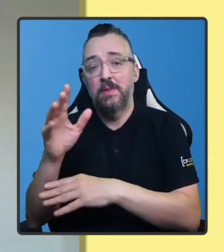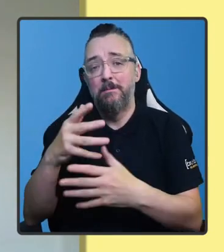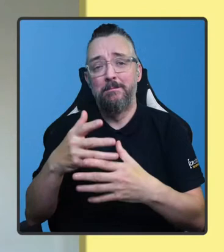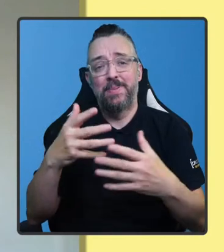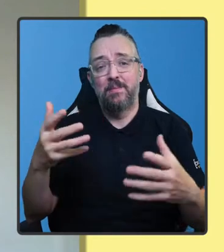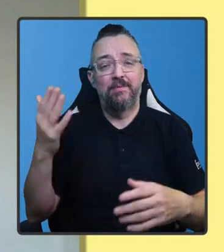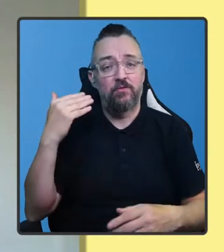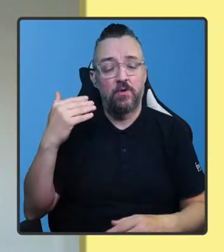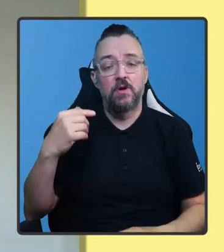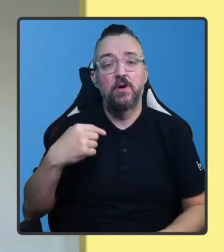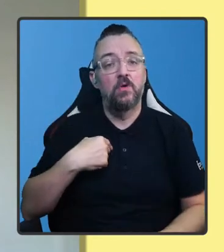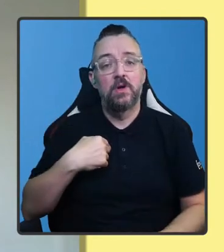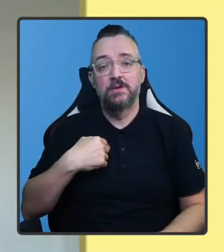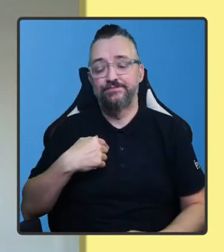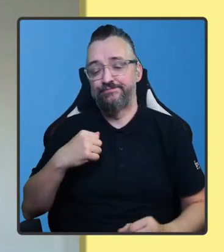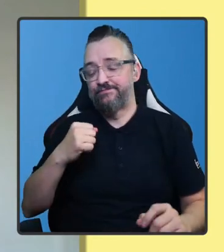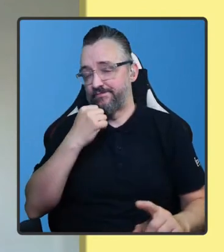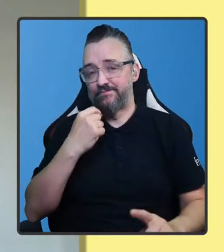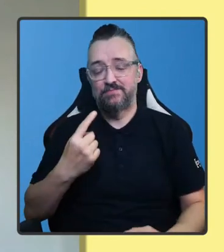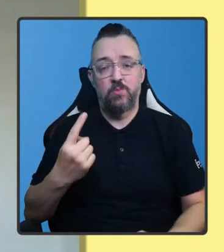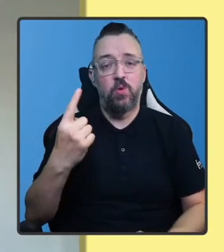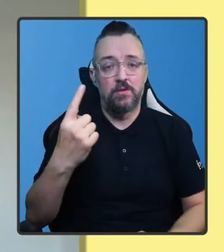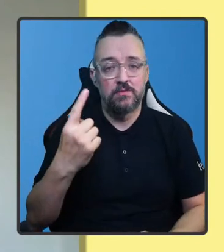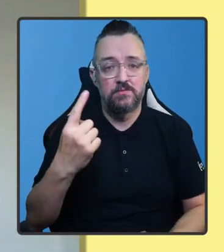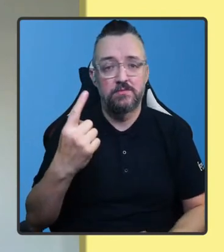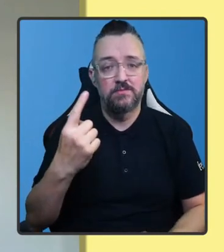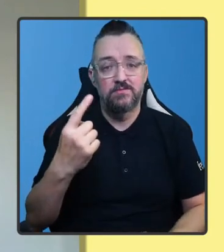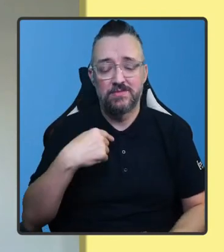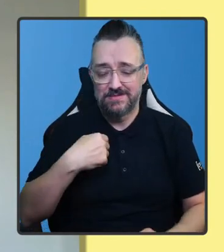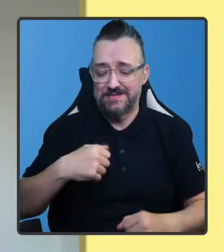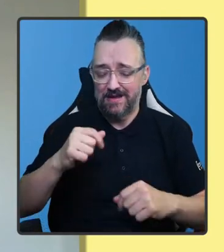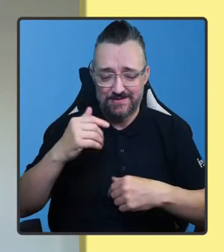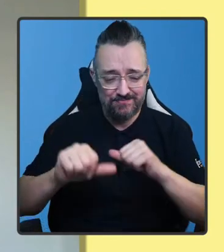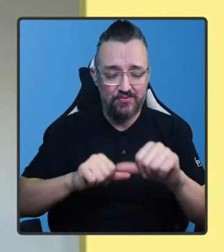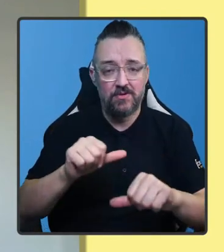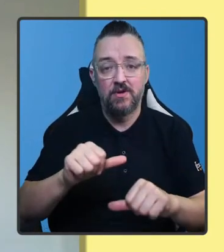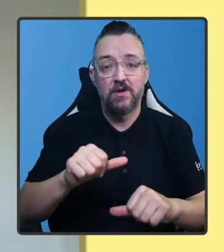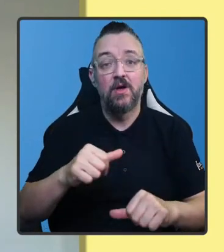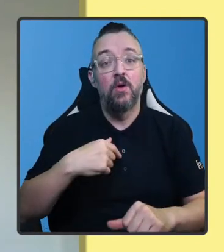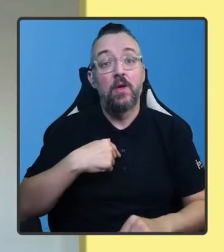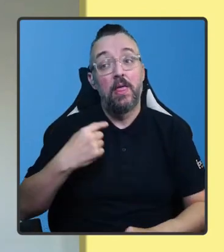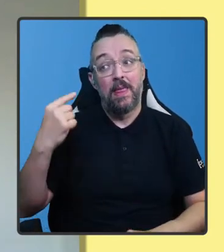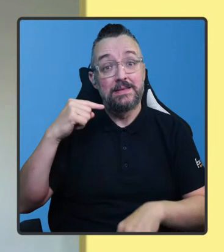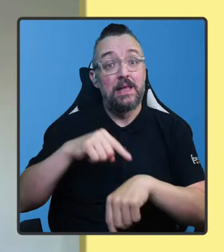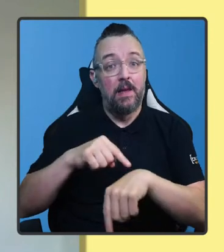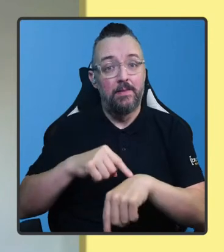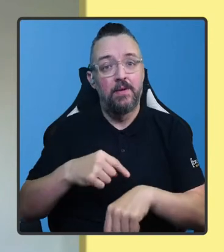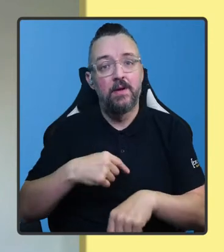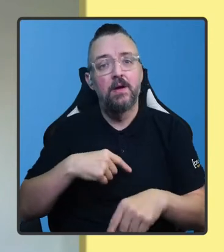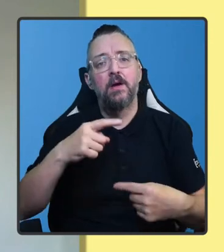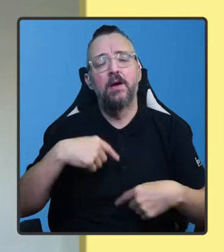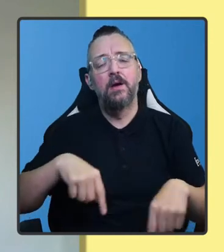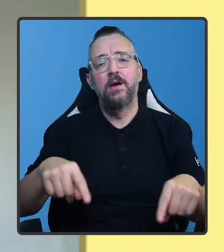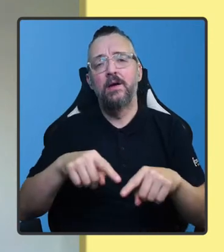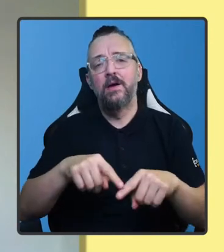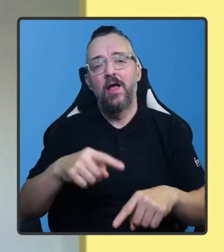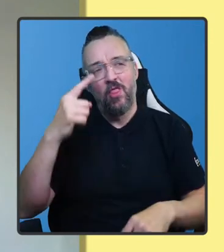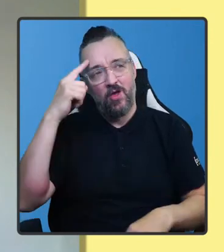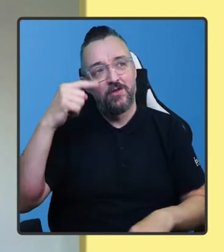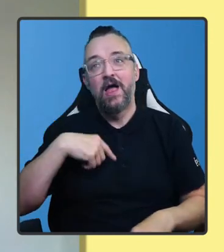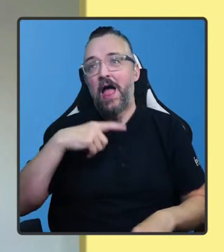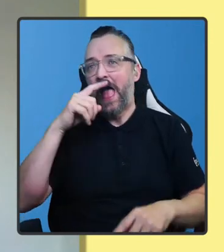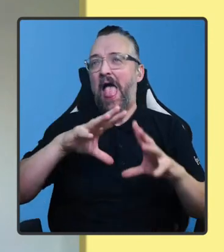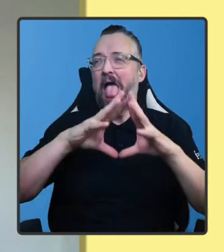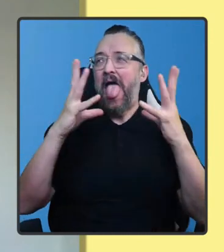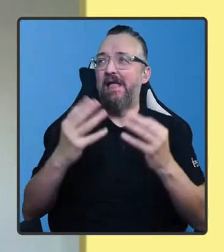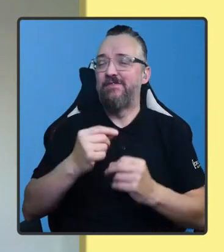were pioneers. When we were younger, we believed, or we were led to believe, that we could have it all. Now,